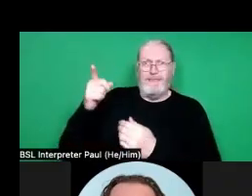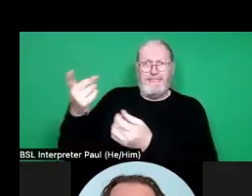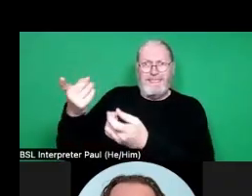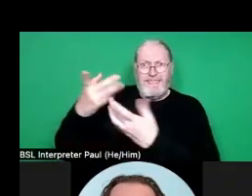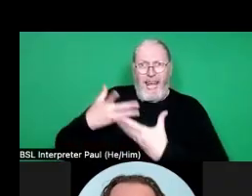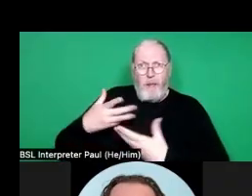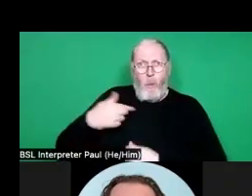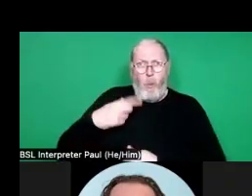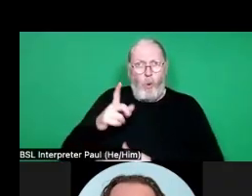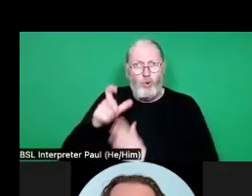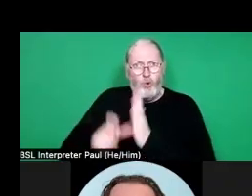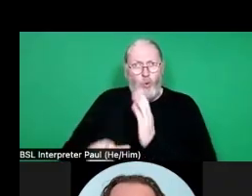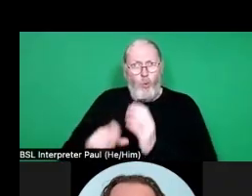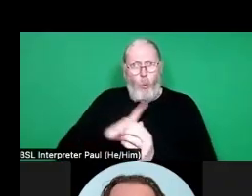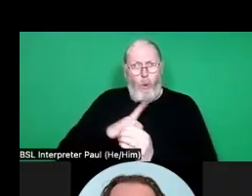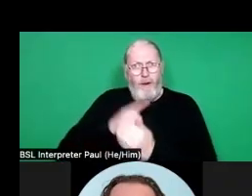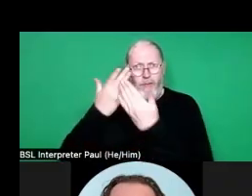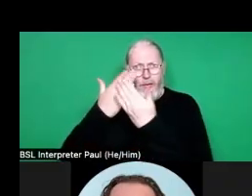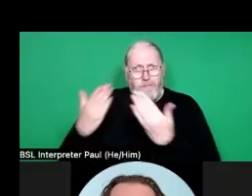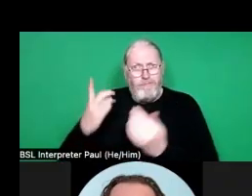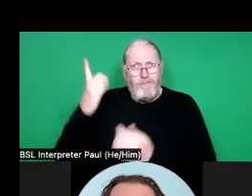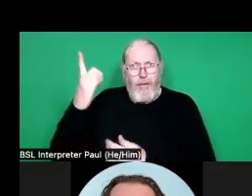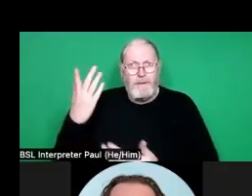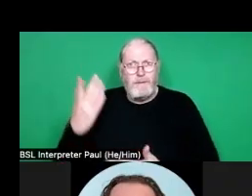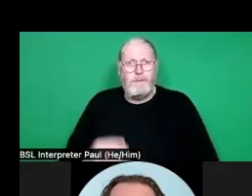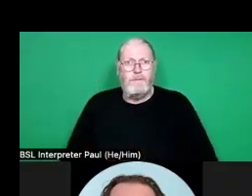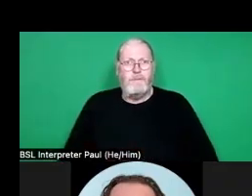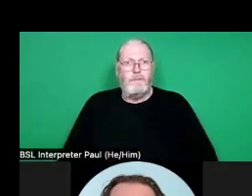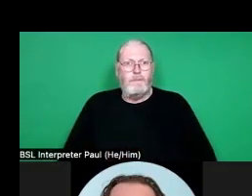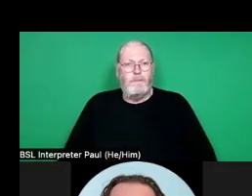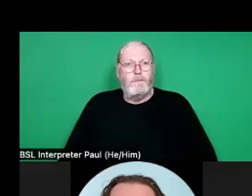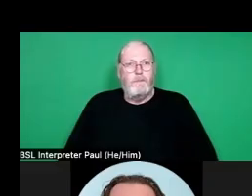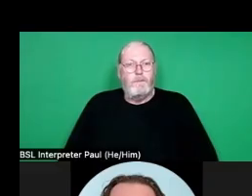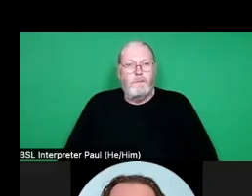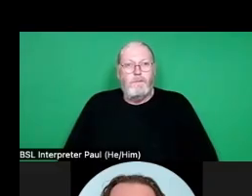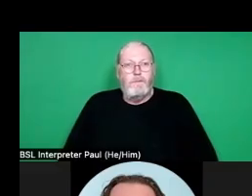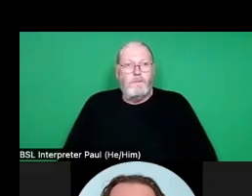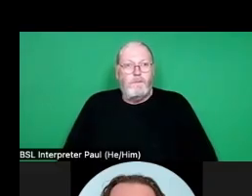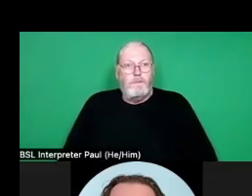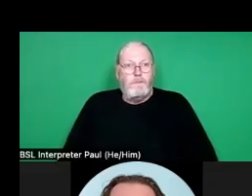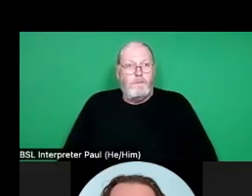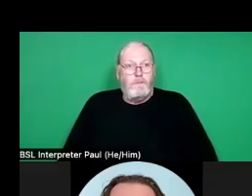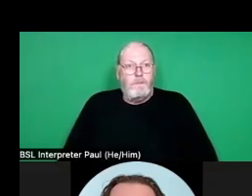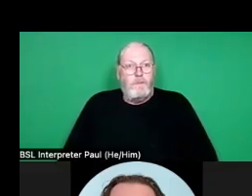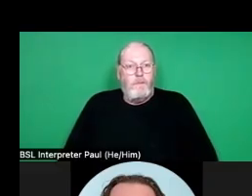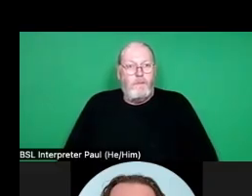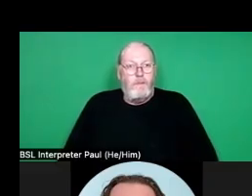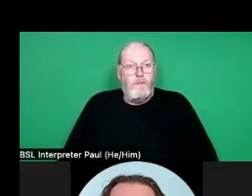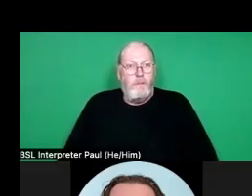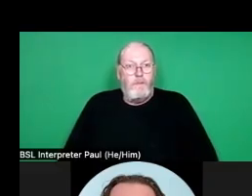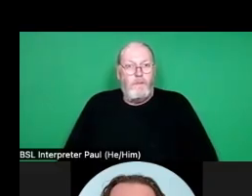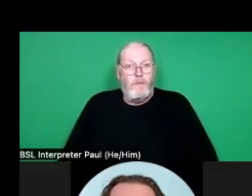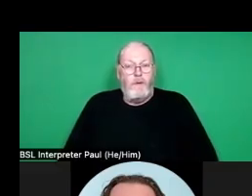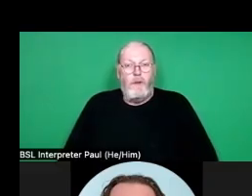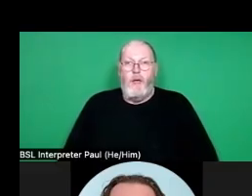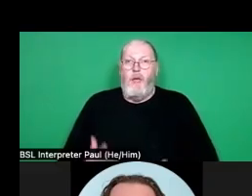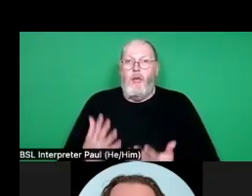Even in some part, when coach is not showing